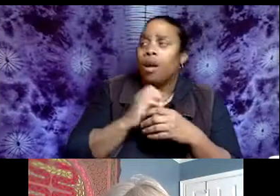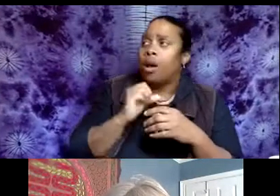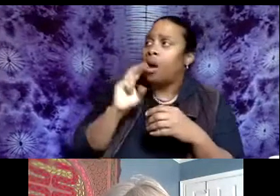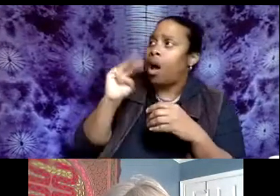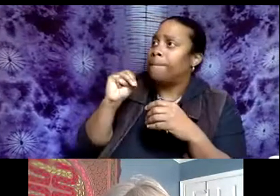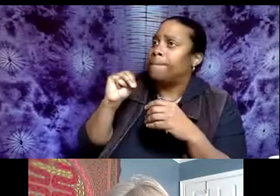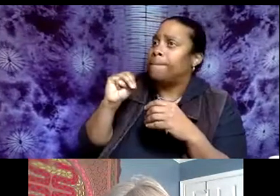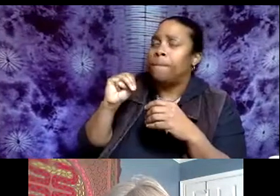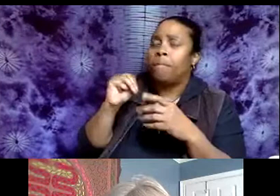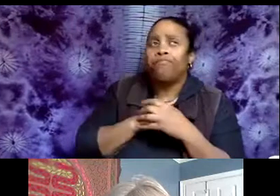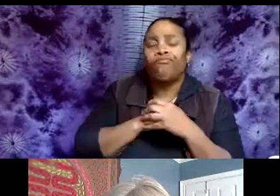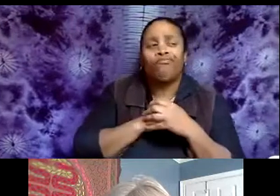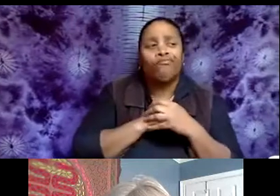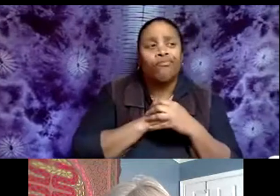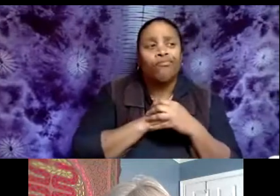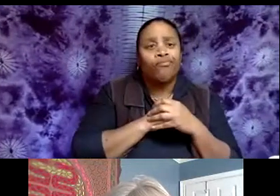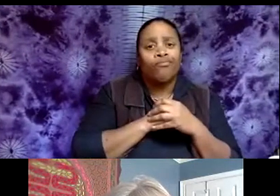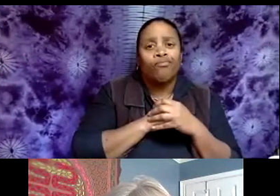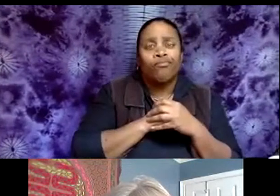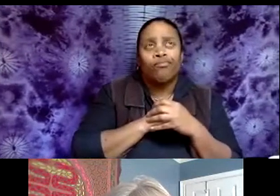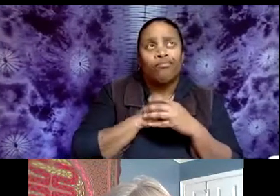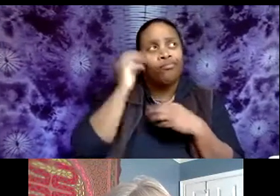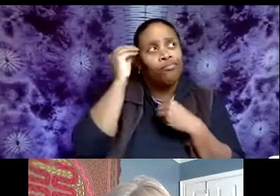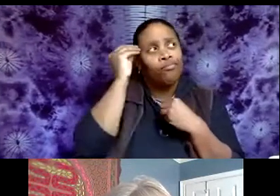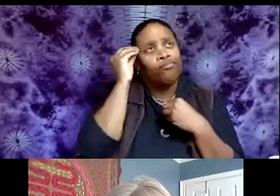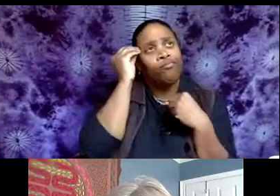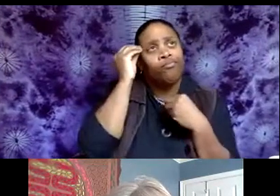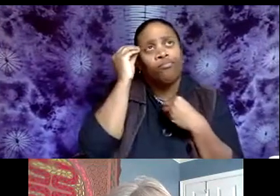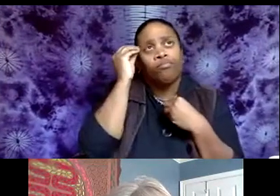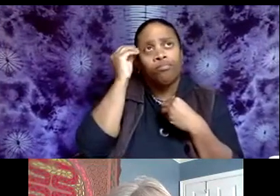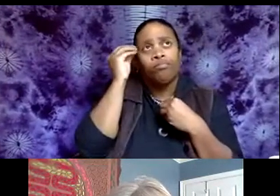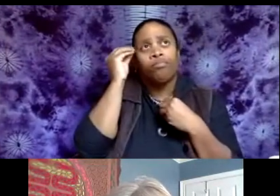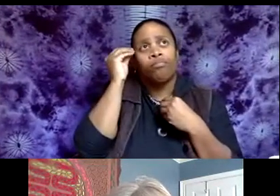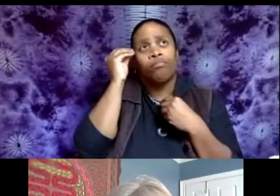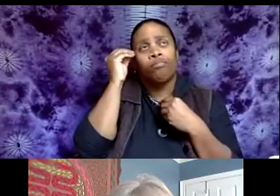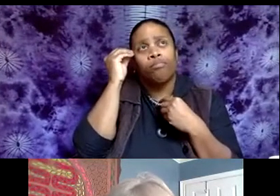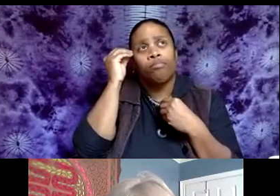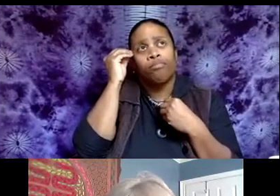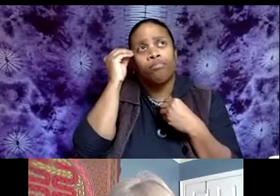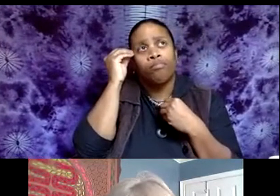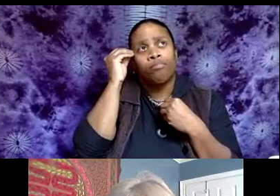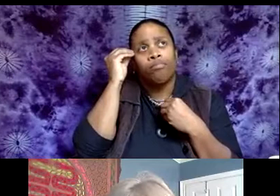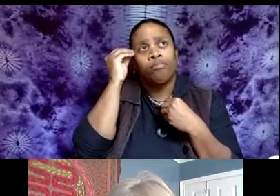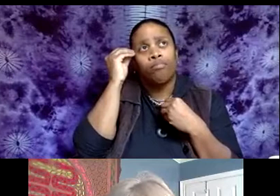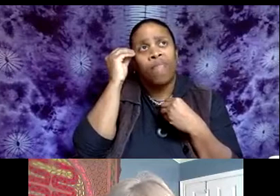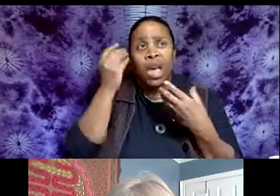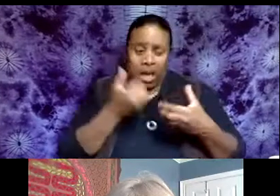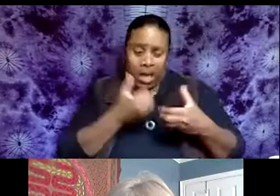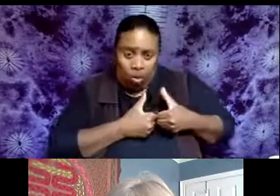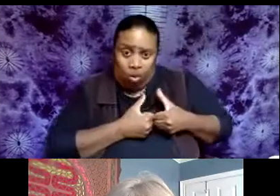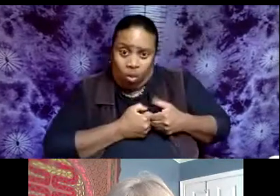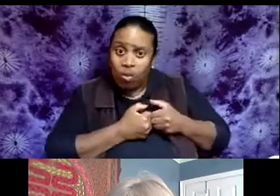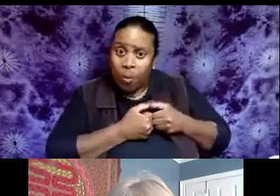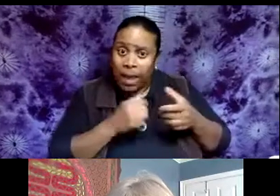Well, I mean, as far as a romantic relationship,